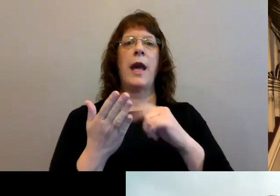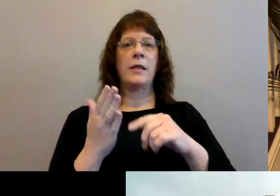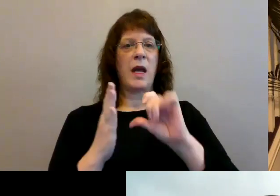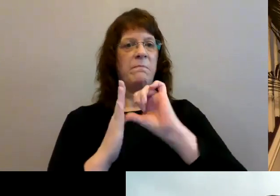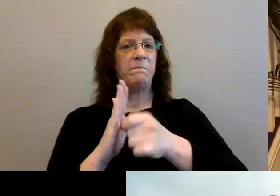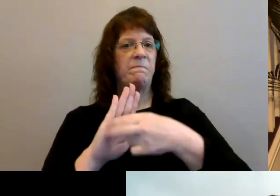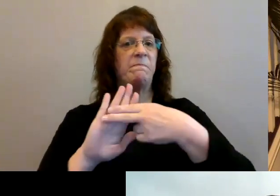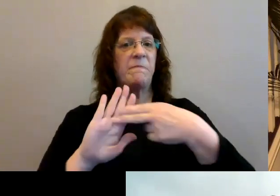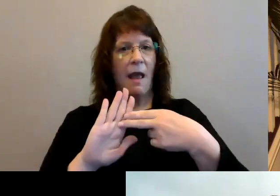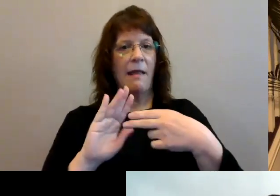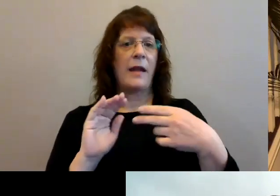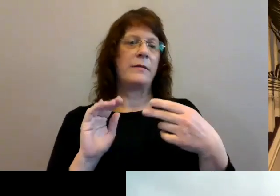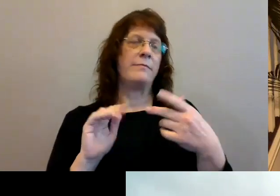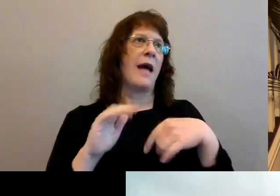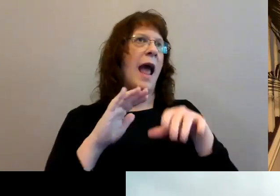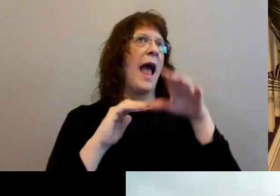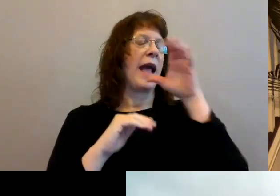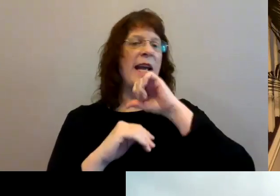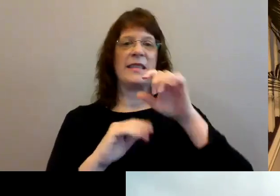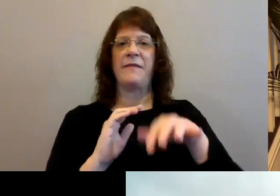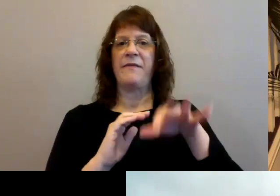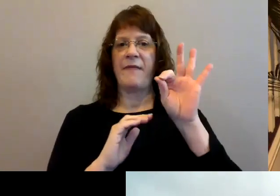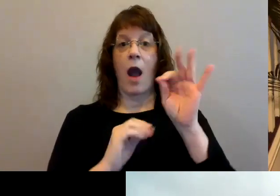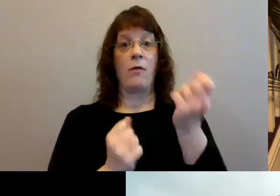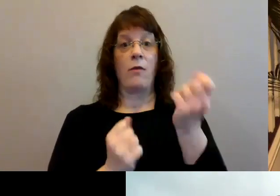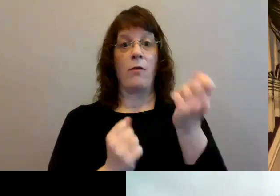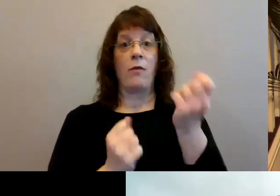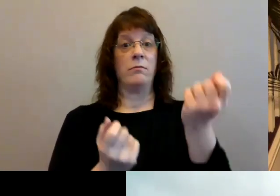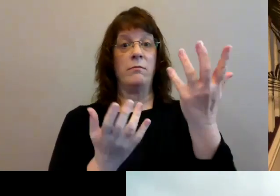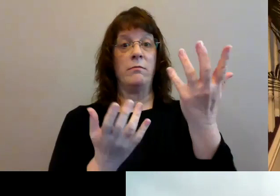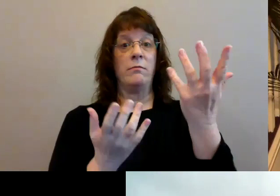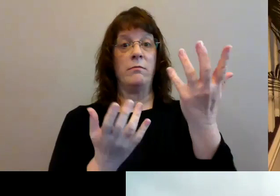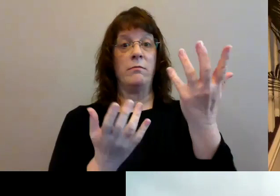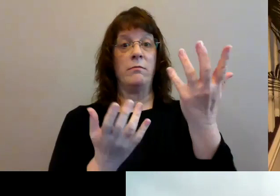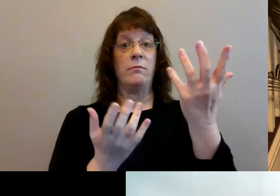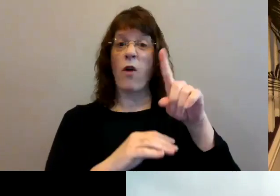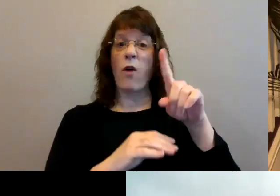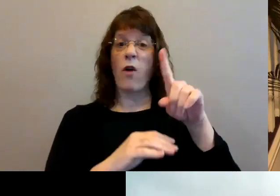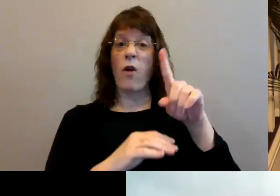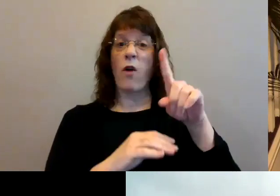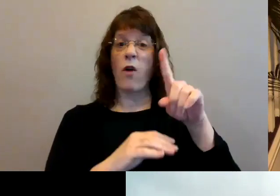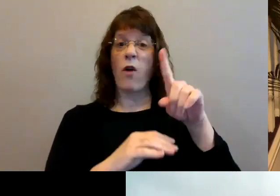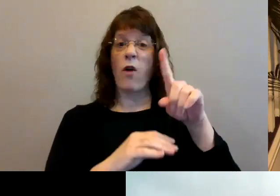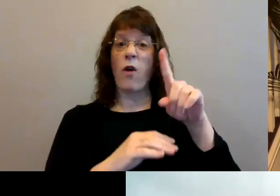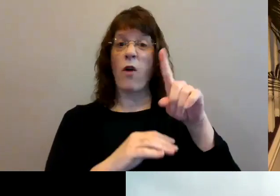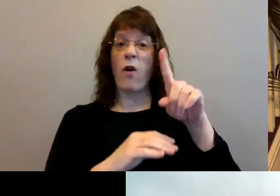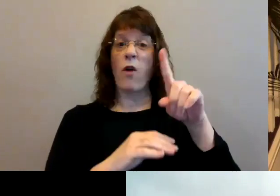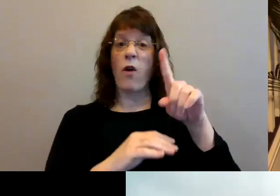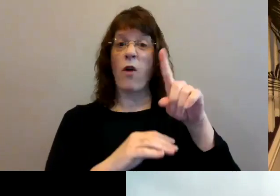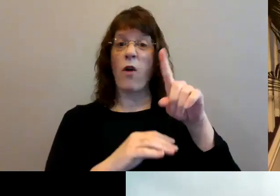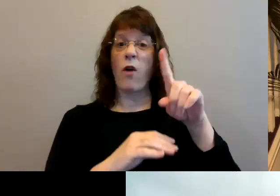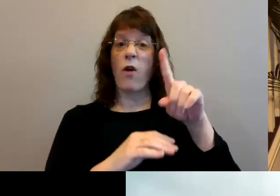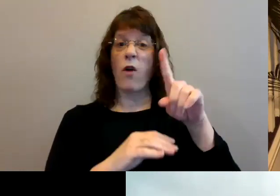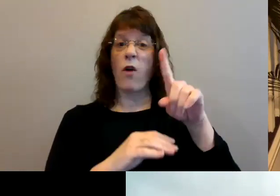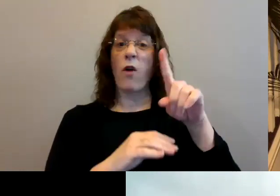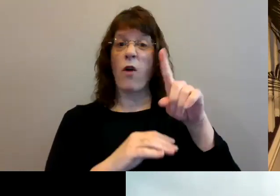basically, I guess, found ages ago, over 100 years ago, that people have realized that